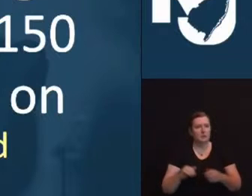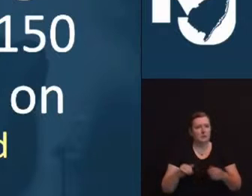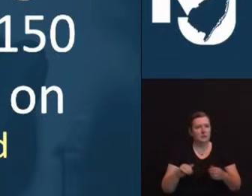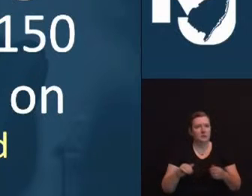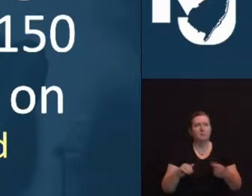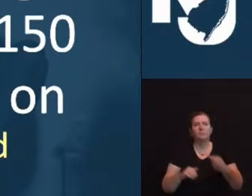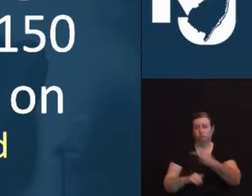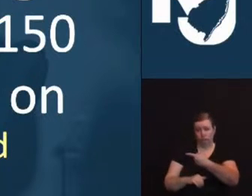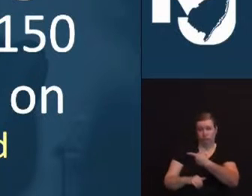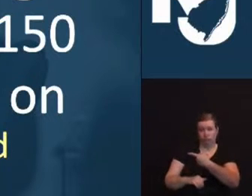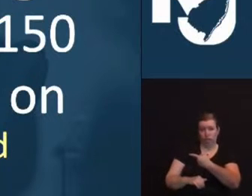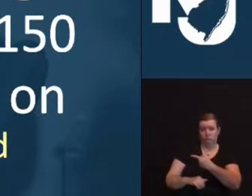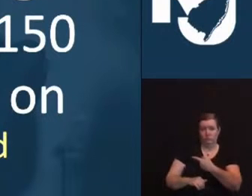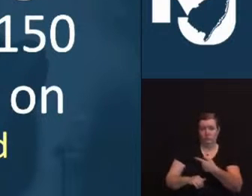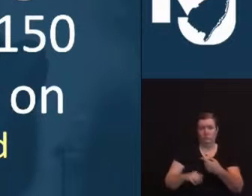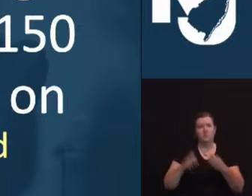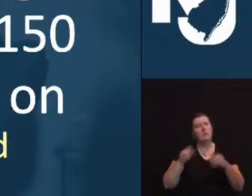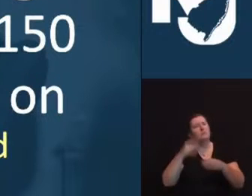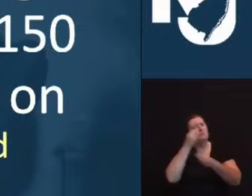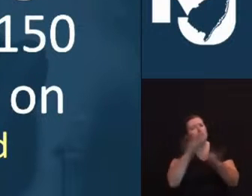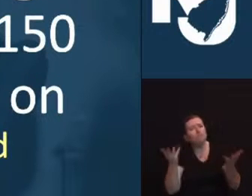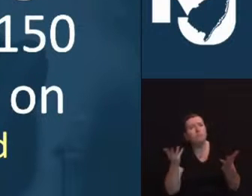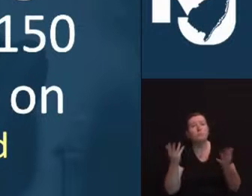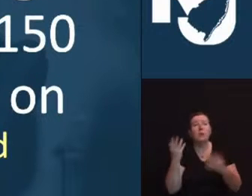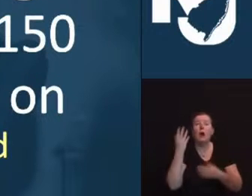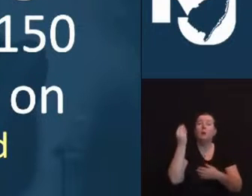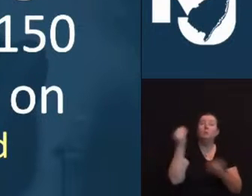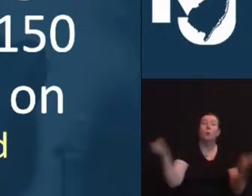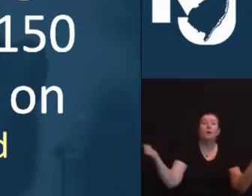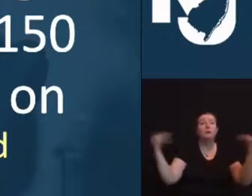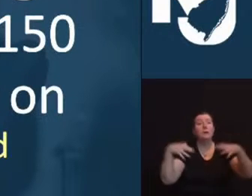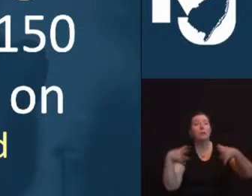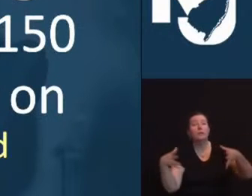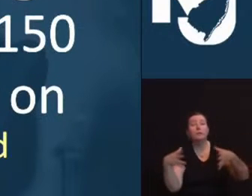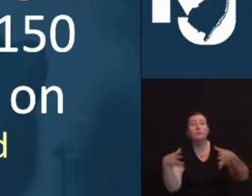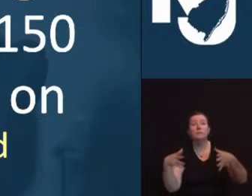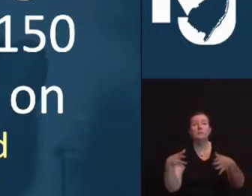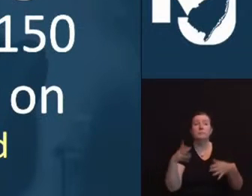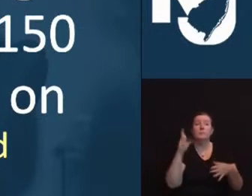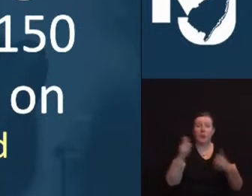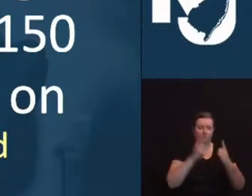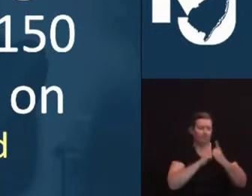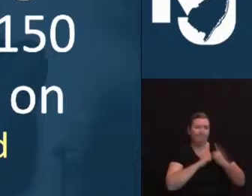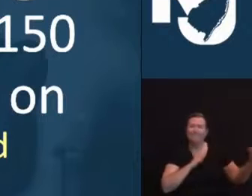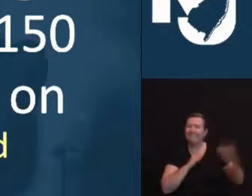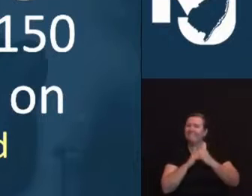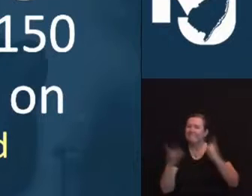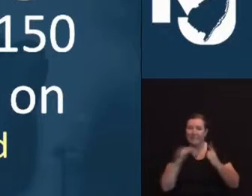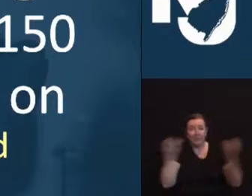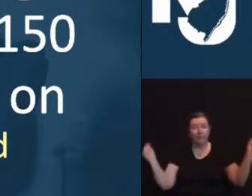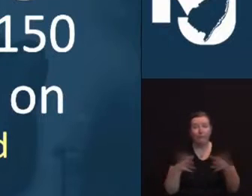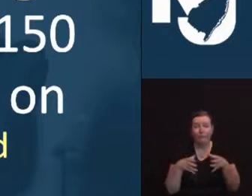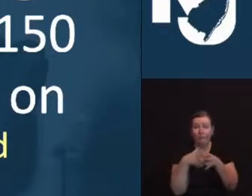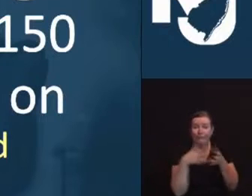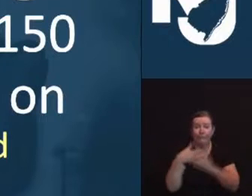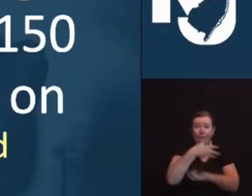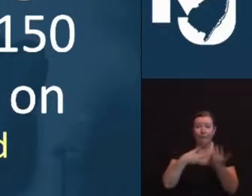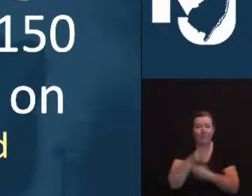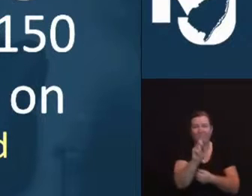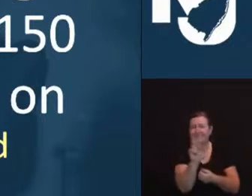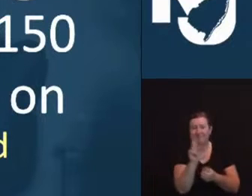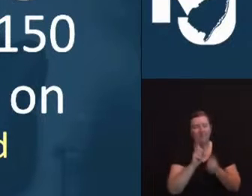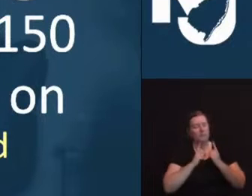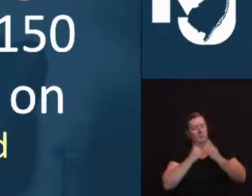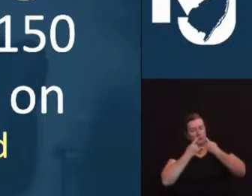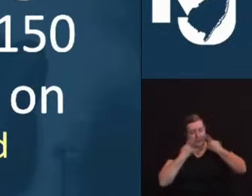everybody of this, outdoor gatherings, even now, are subject to strict social distancing restrictions, including the requirement to wear masks whenever